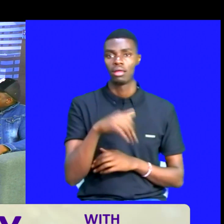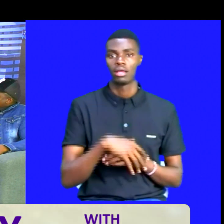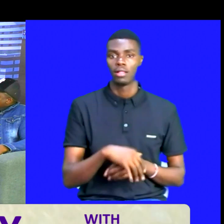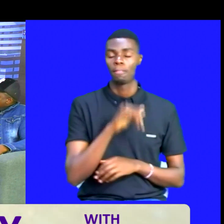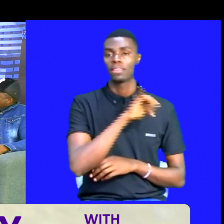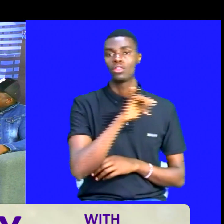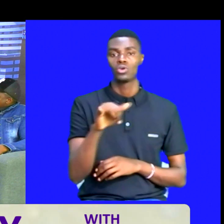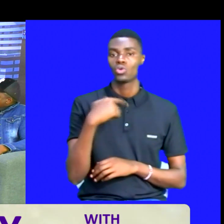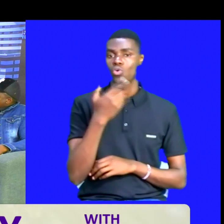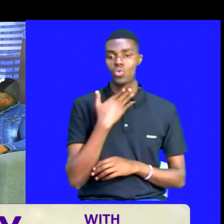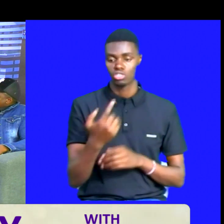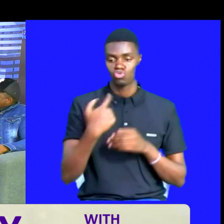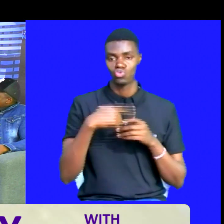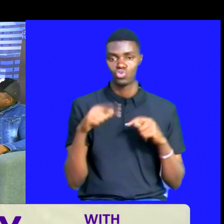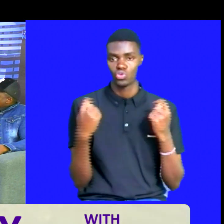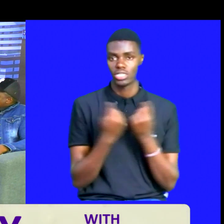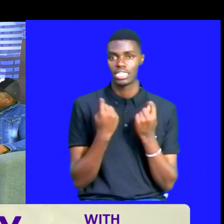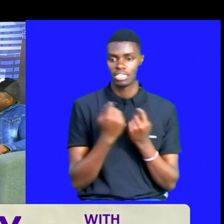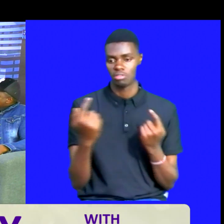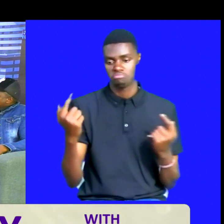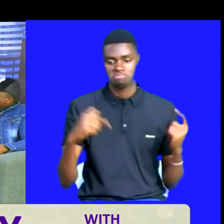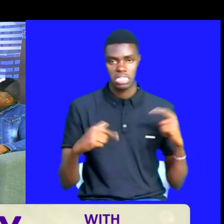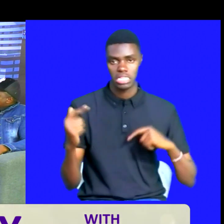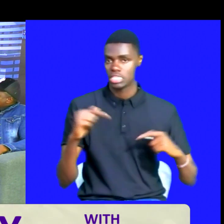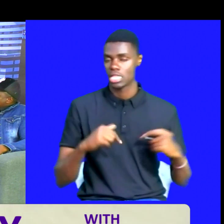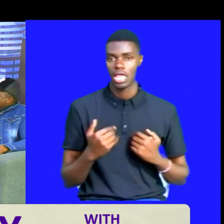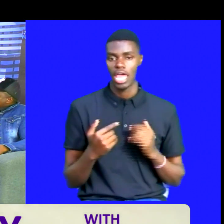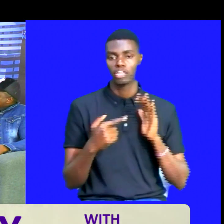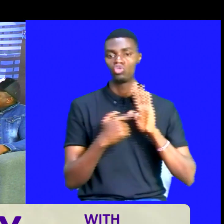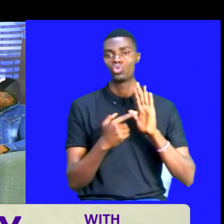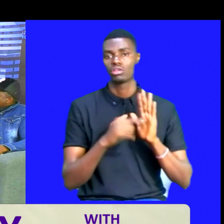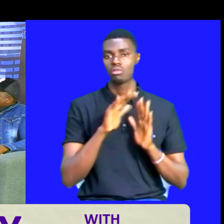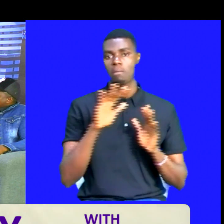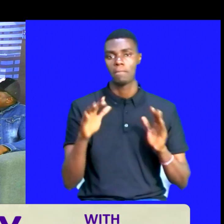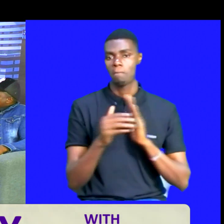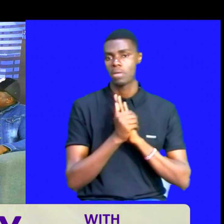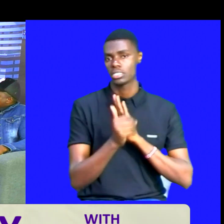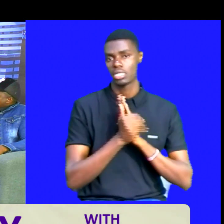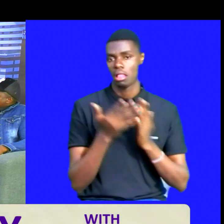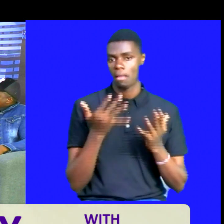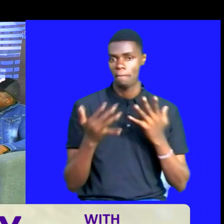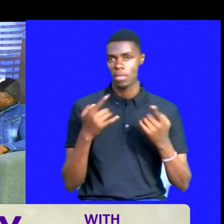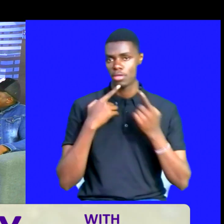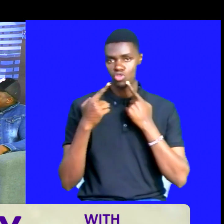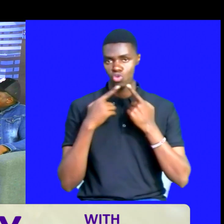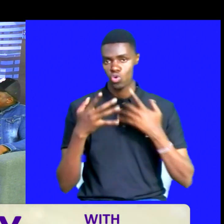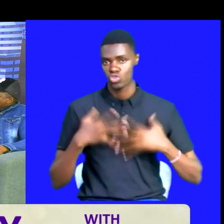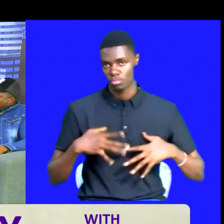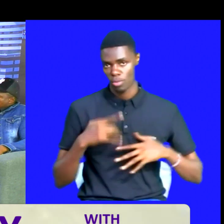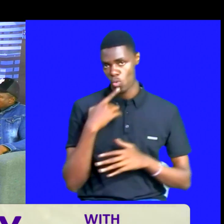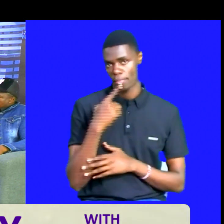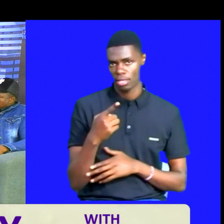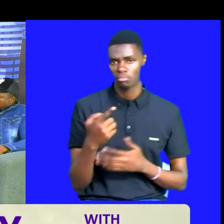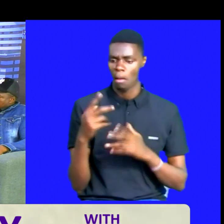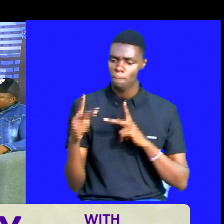those who might want to join the team, come in and also showcase their skills. How, maybe you can talk to guys to how